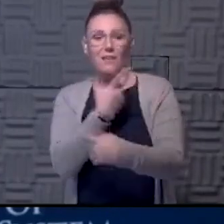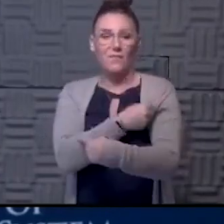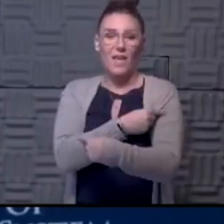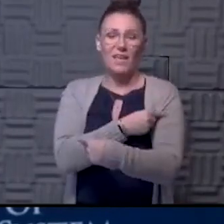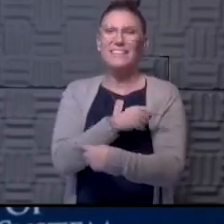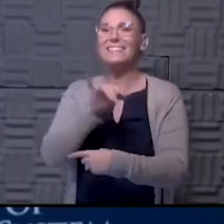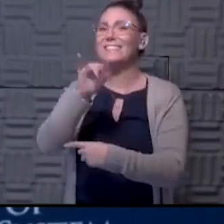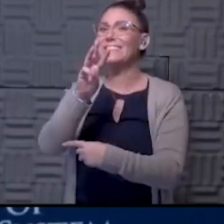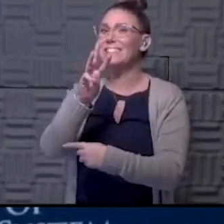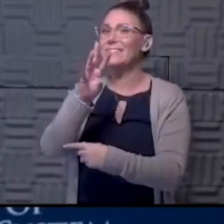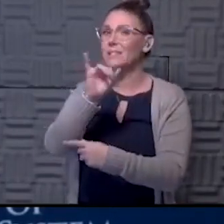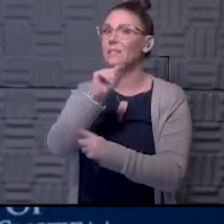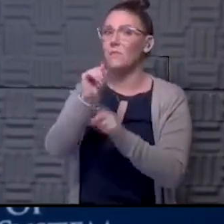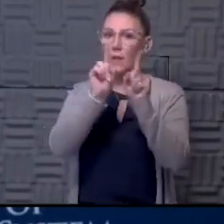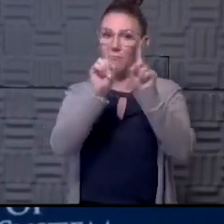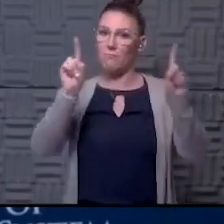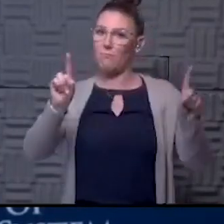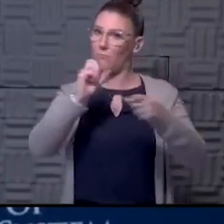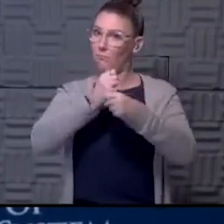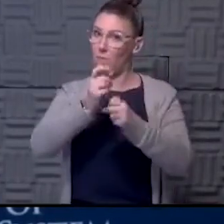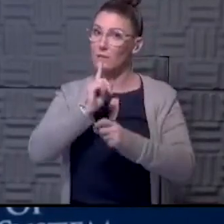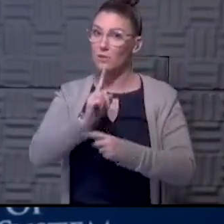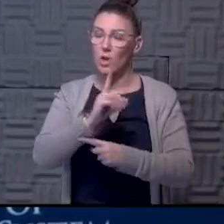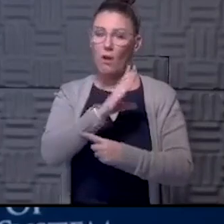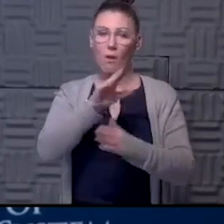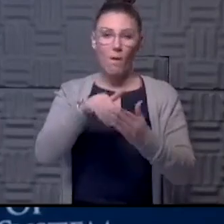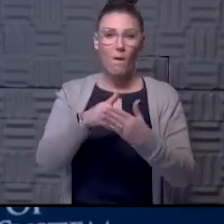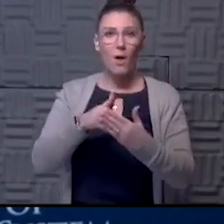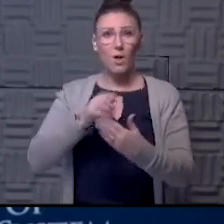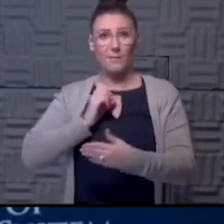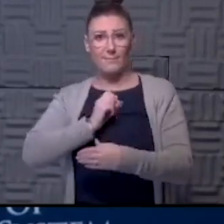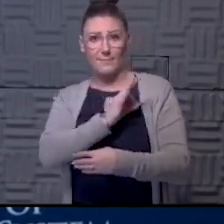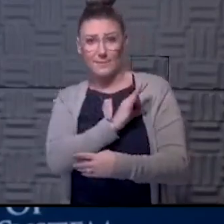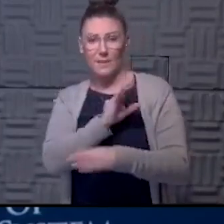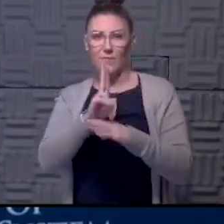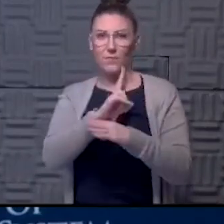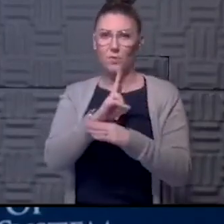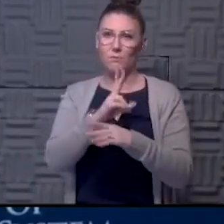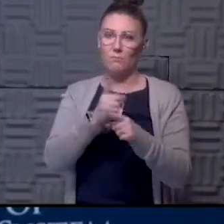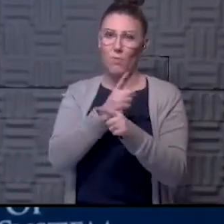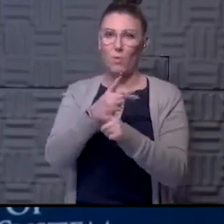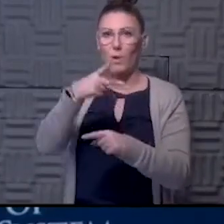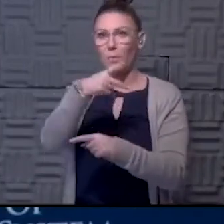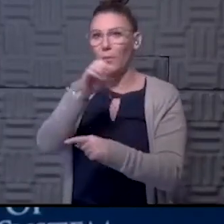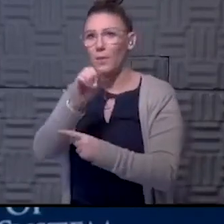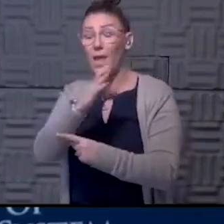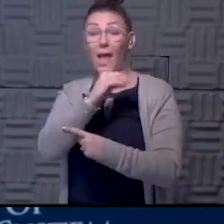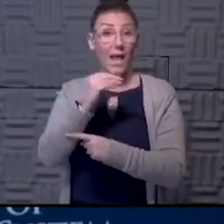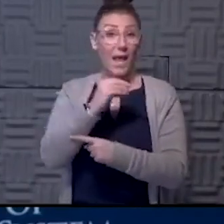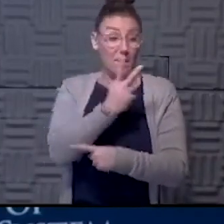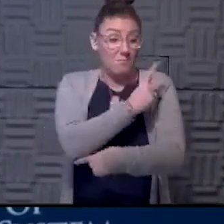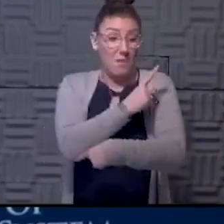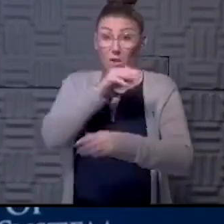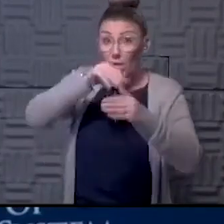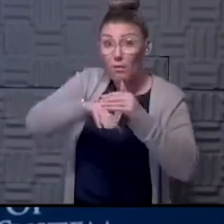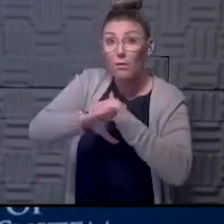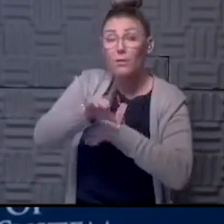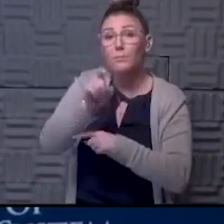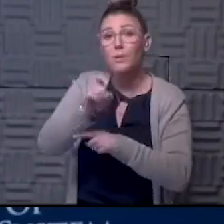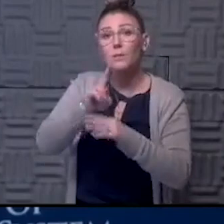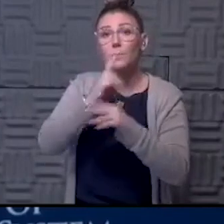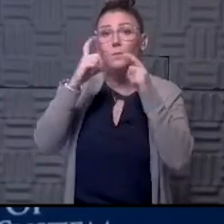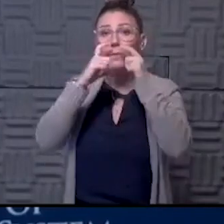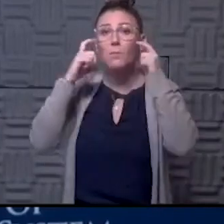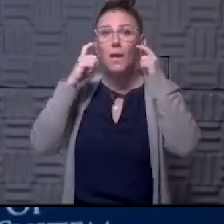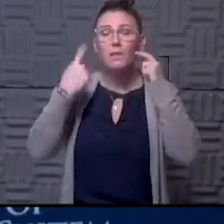distance, and all of our staff are wearing the appropriate PPE. And patients coming in all have to wear their masks as well. We